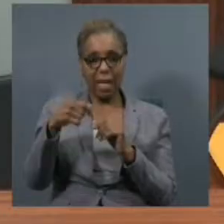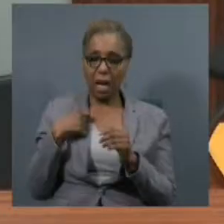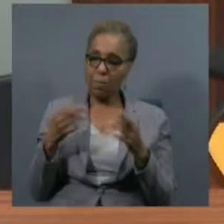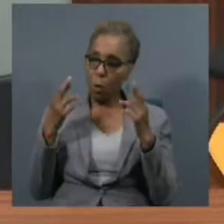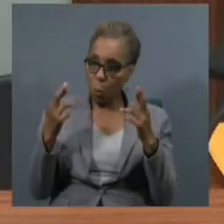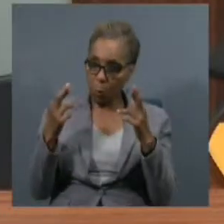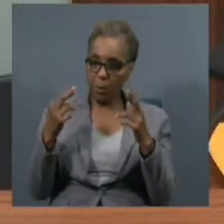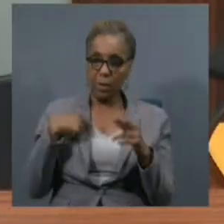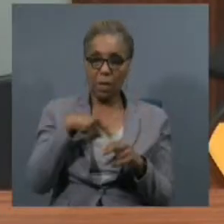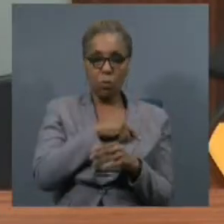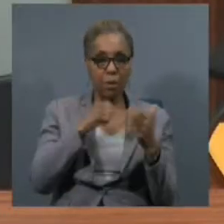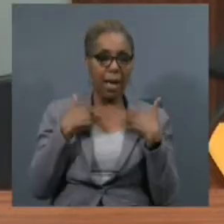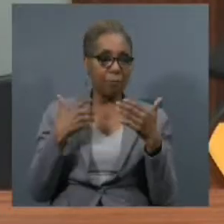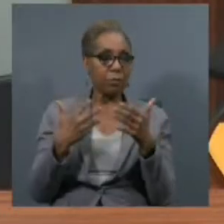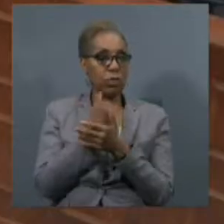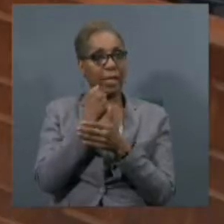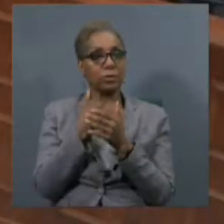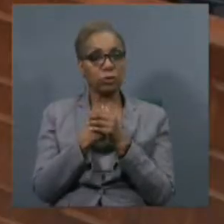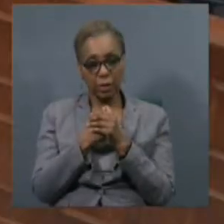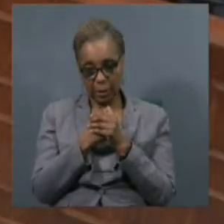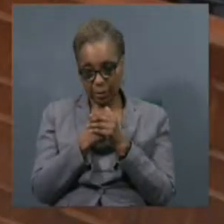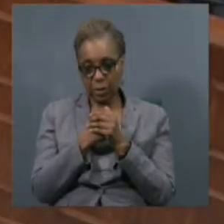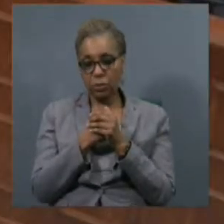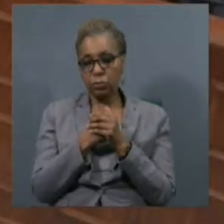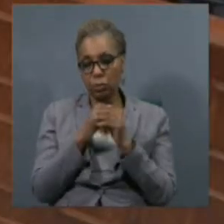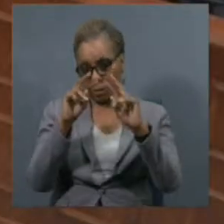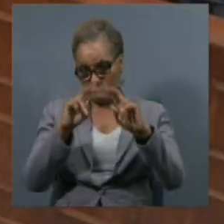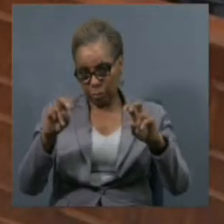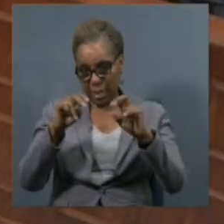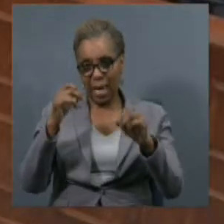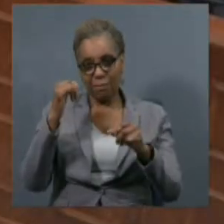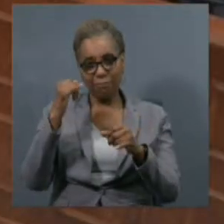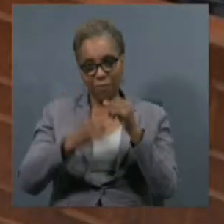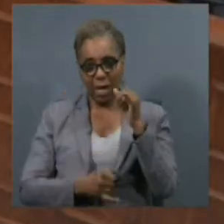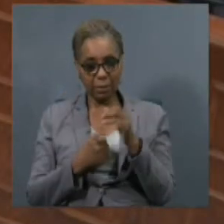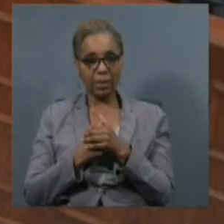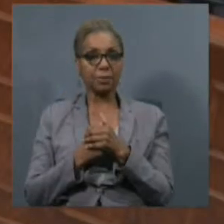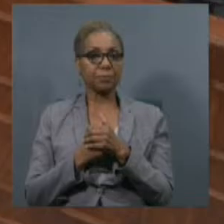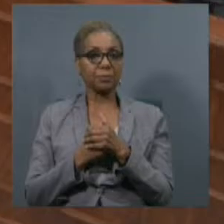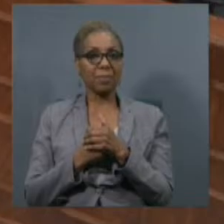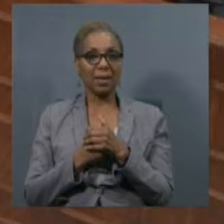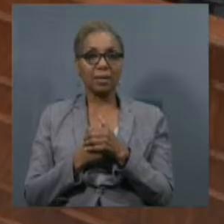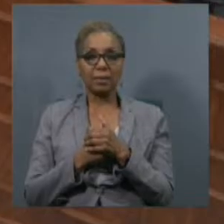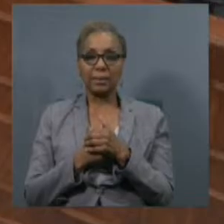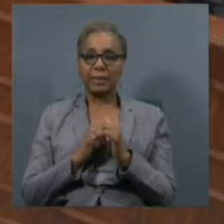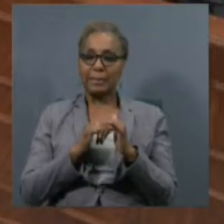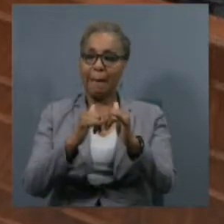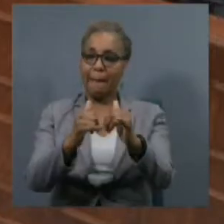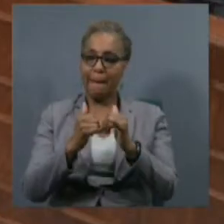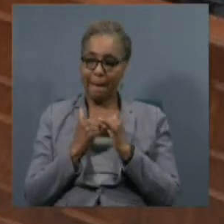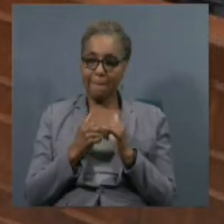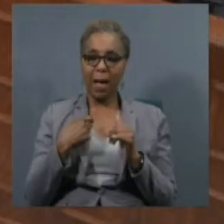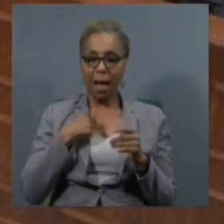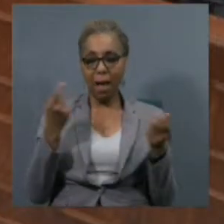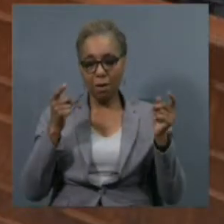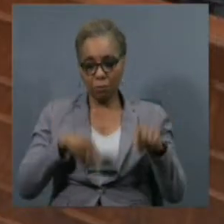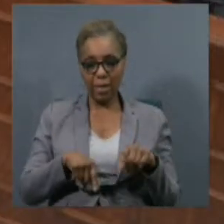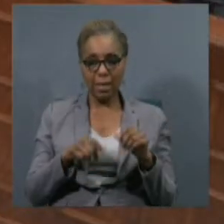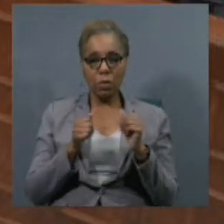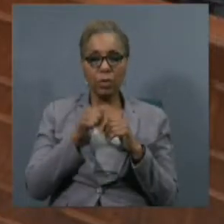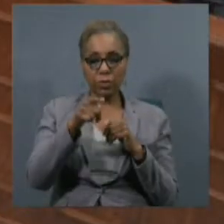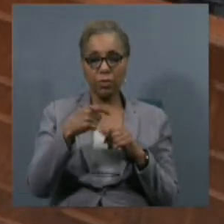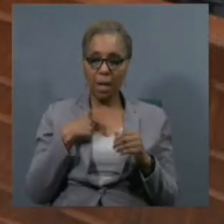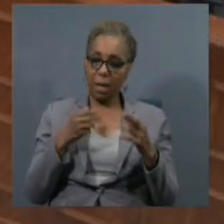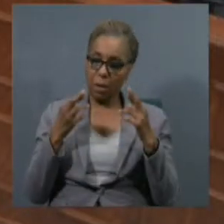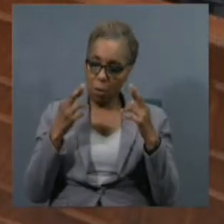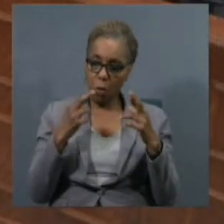hoping we are going to have a chance to look at finally. Thank you so much, Director Miller. I do hope so as well, and totally concur with you, and I hope members of the